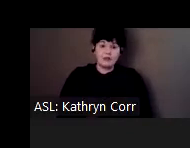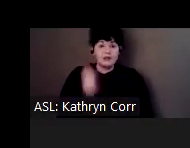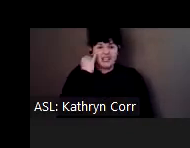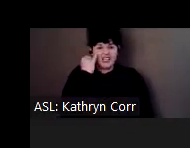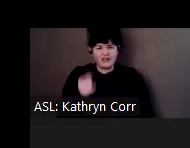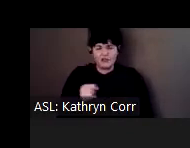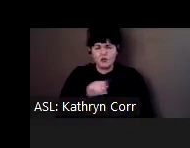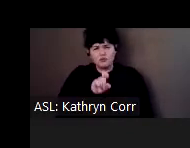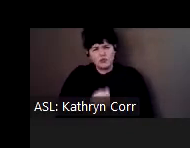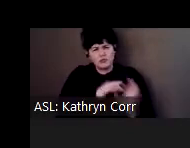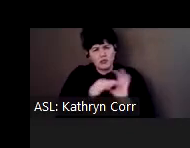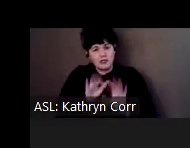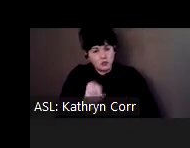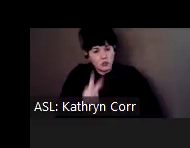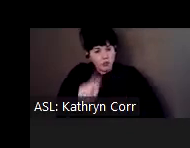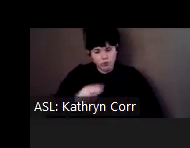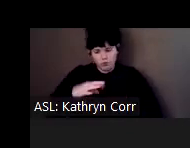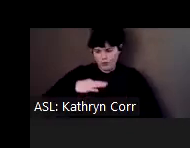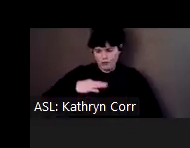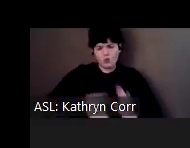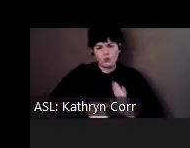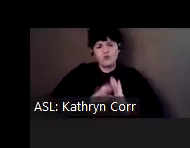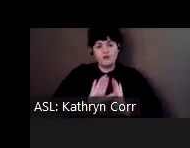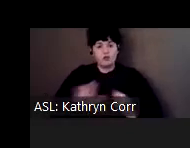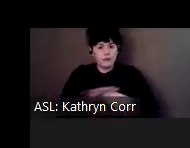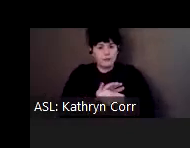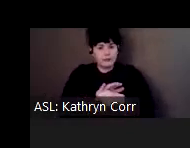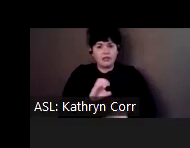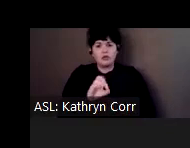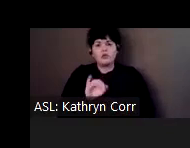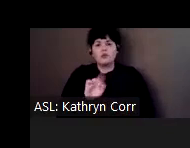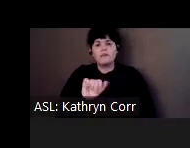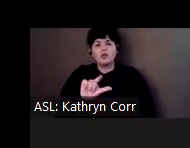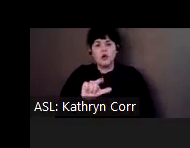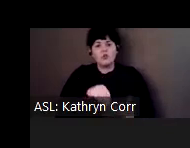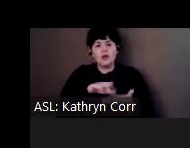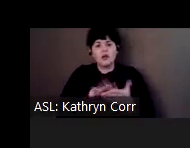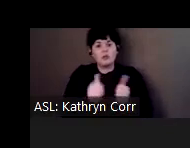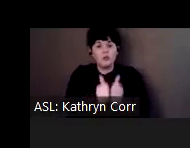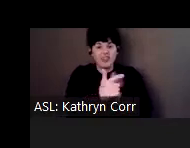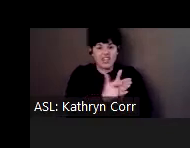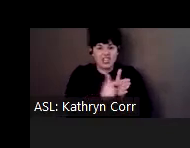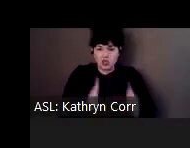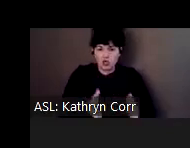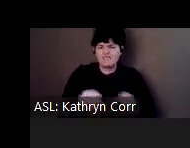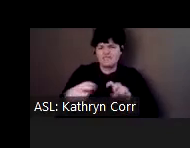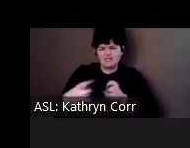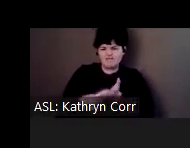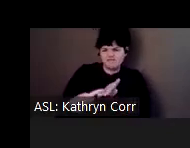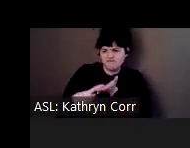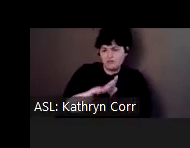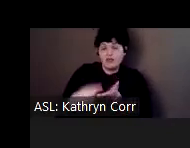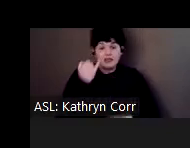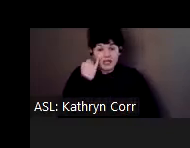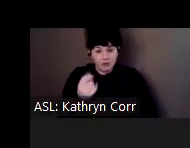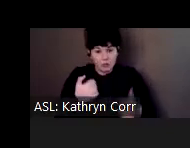you should review your complete criminal record with an attorney. And I will say, if you have questions today about your